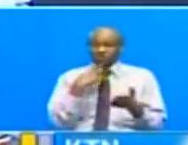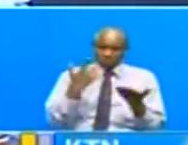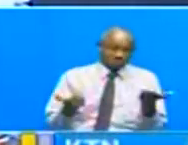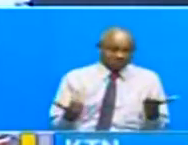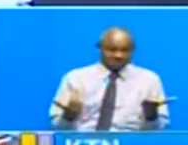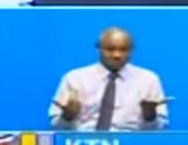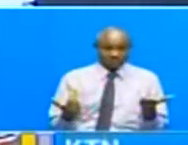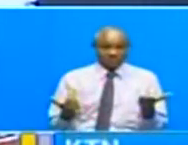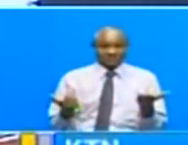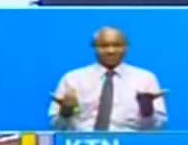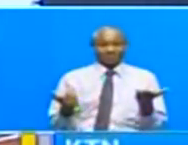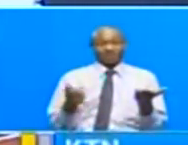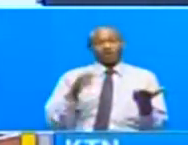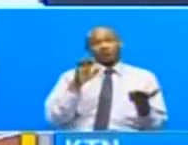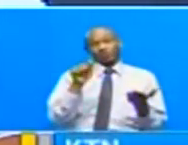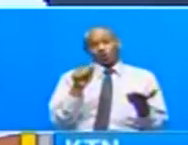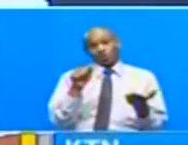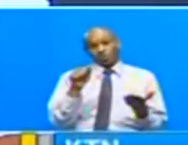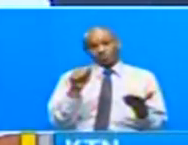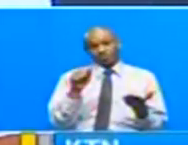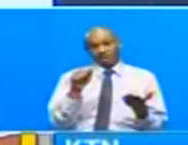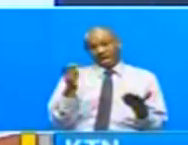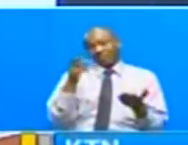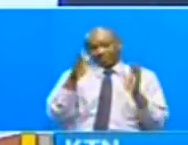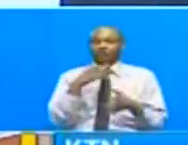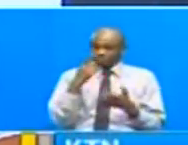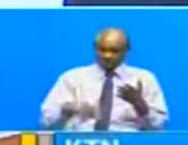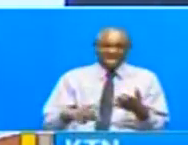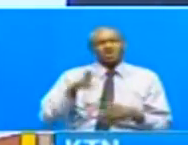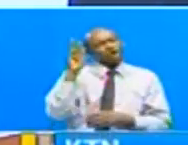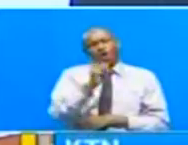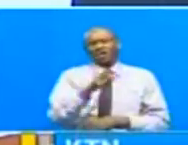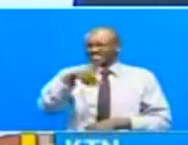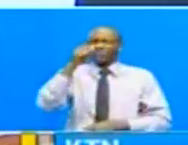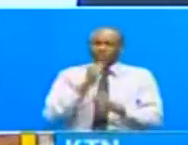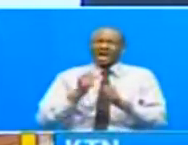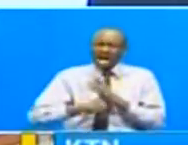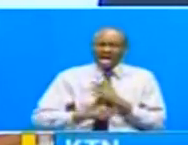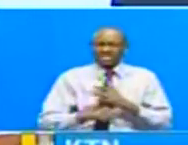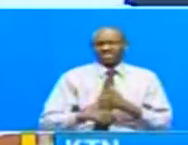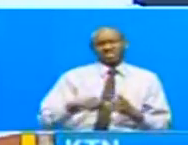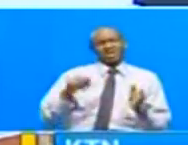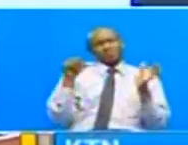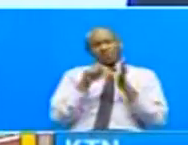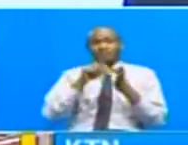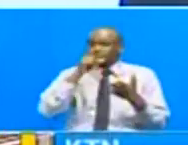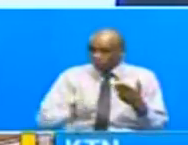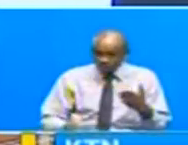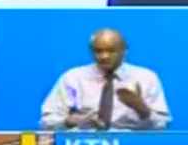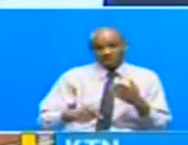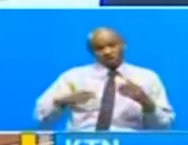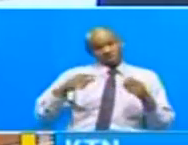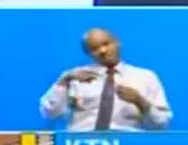one here, this one comes from Wanjiku Mugane. You say, no, she is working hard. The problem is that we